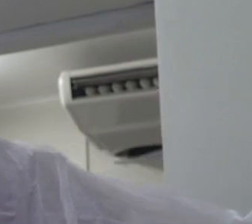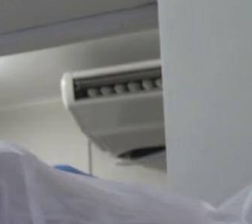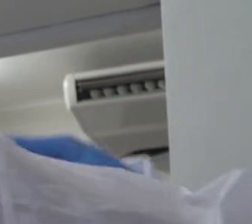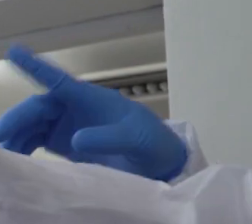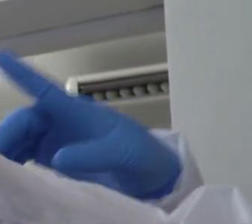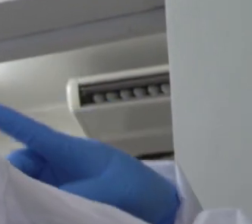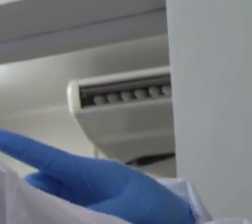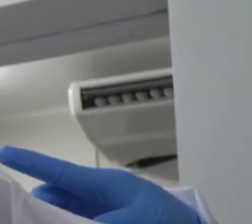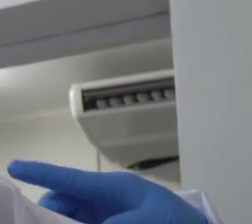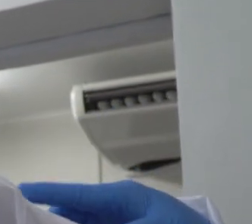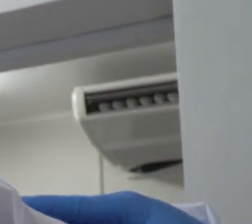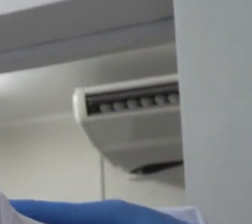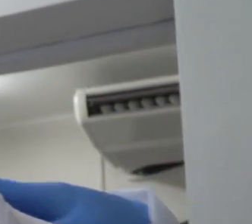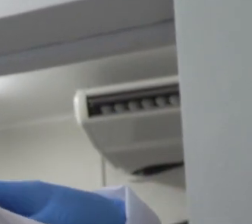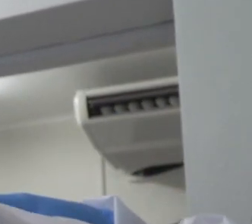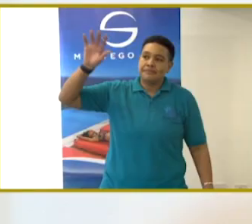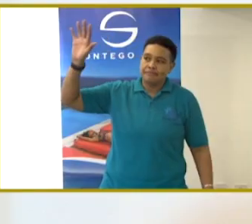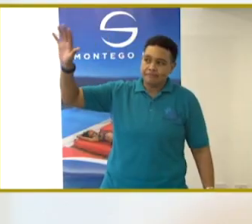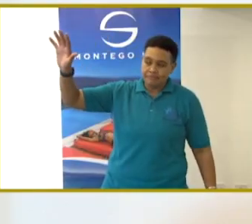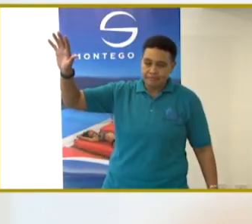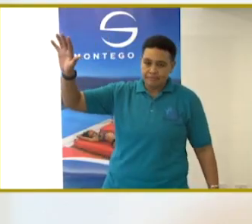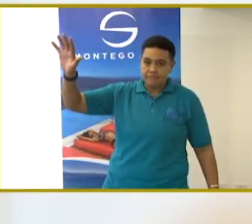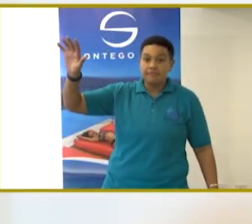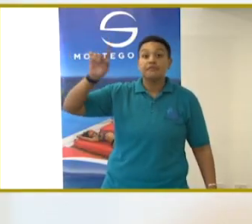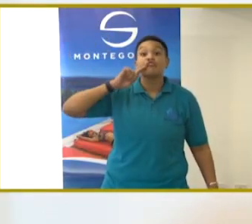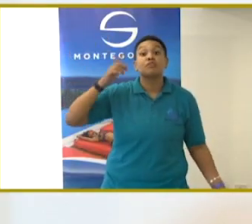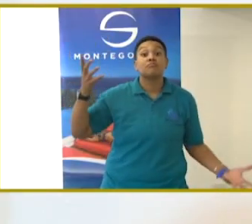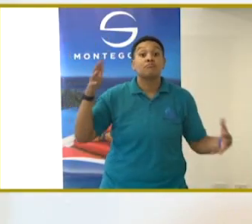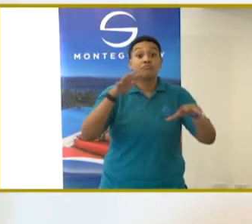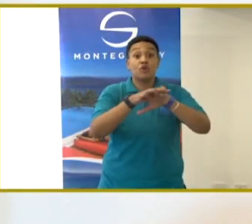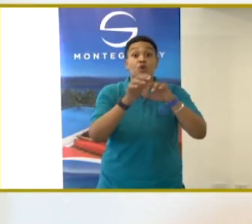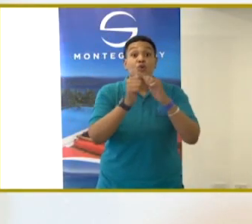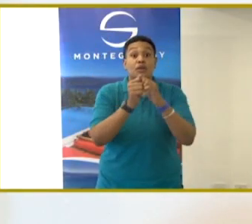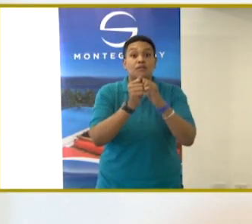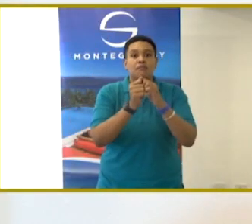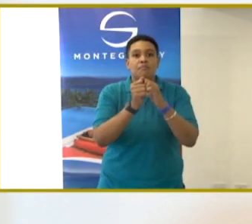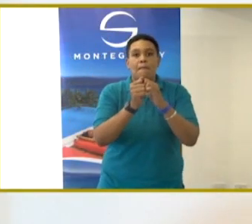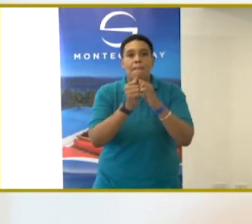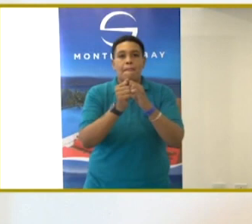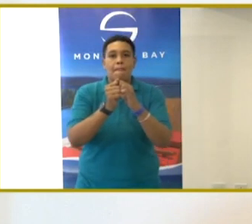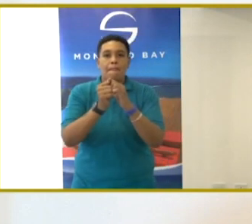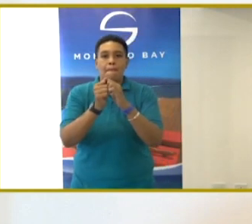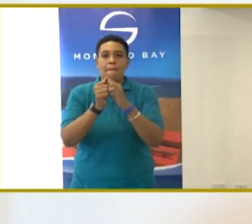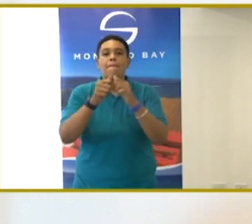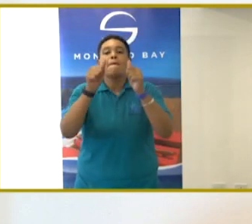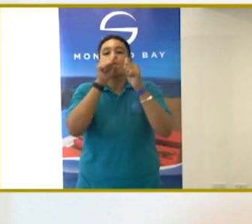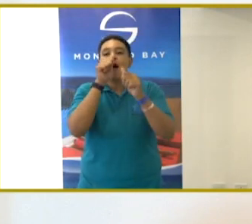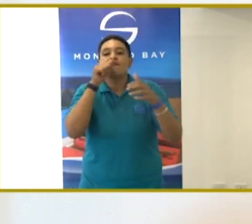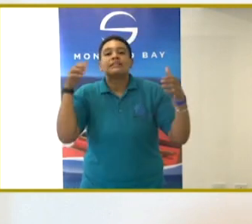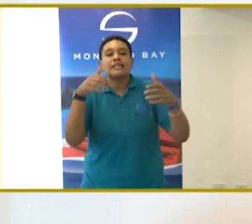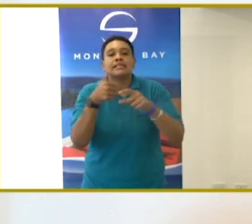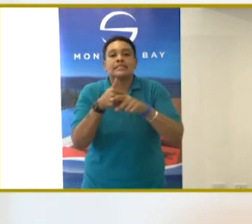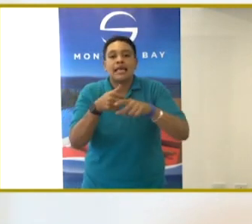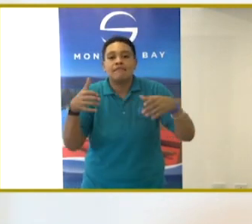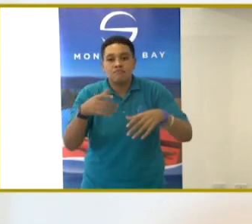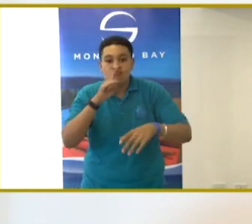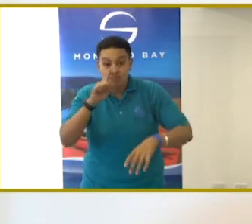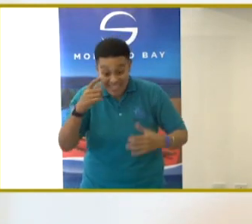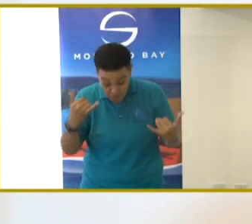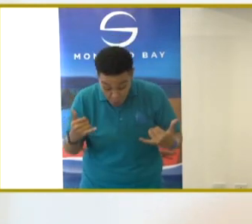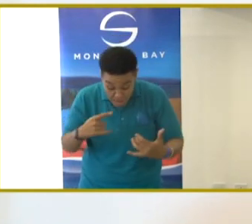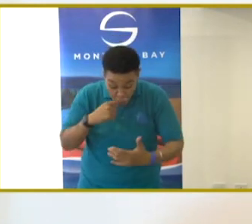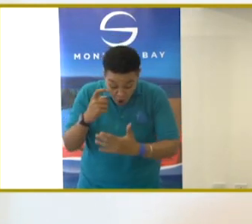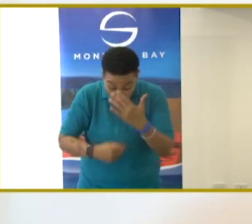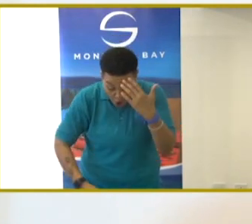has a quicker turnaround time for results. Combined private sector entities are now able, for a cost